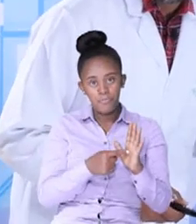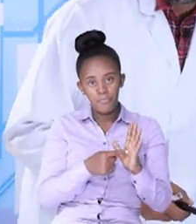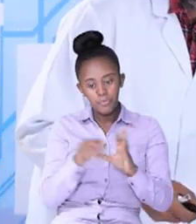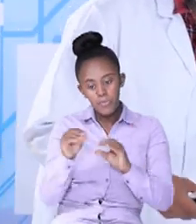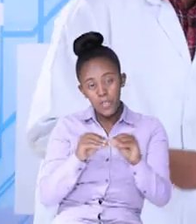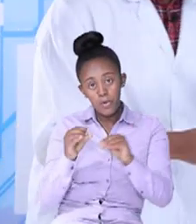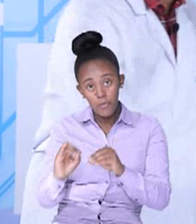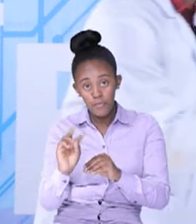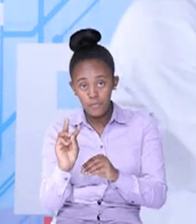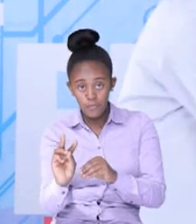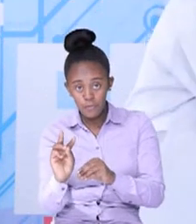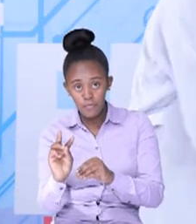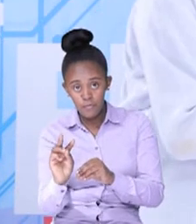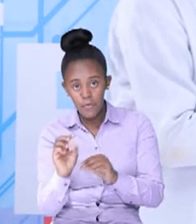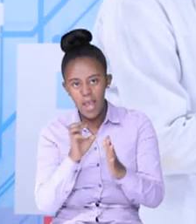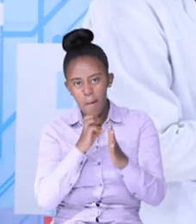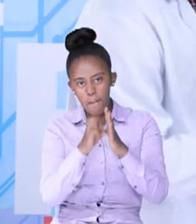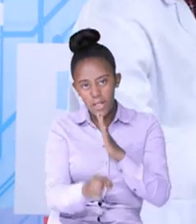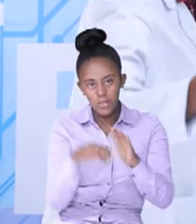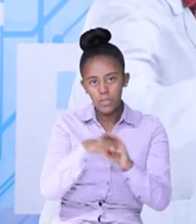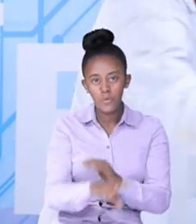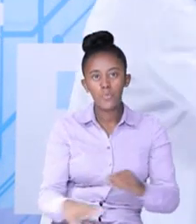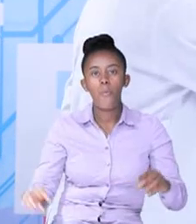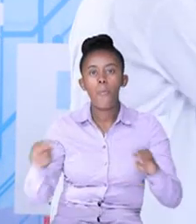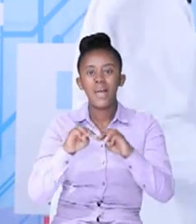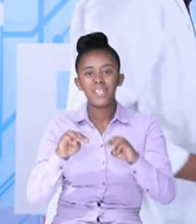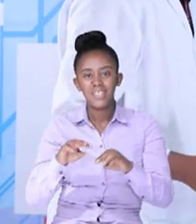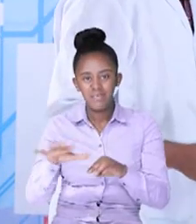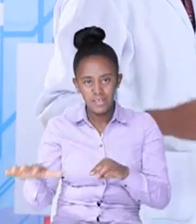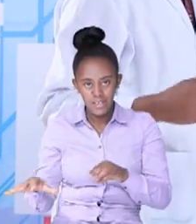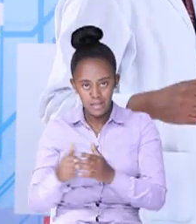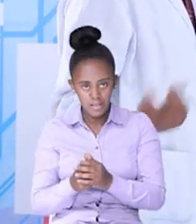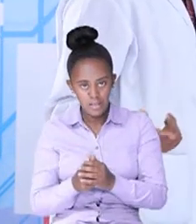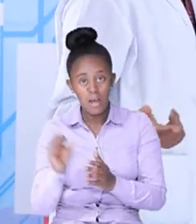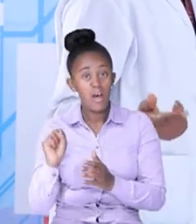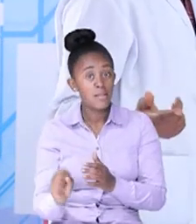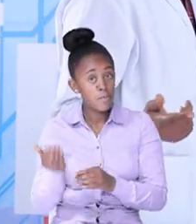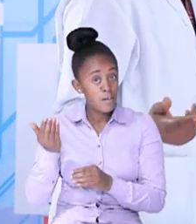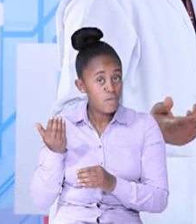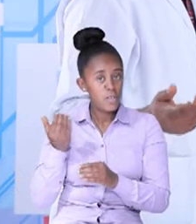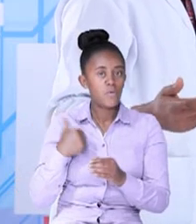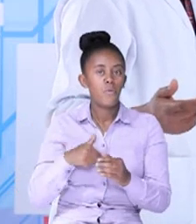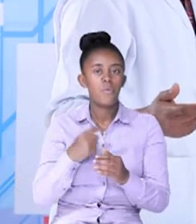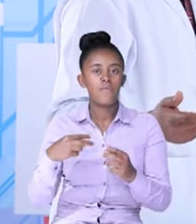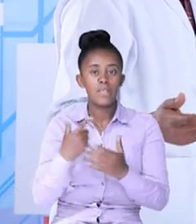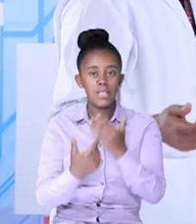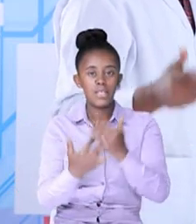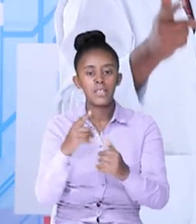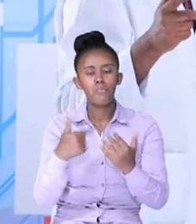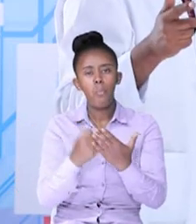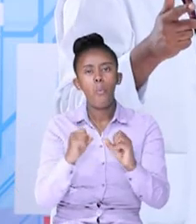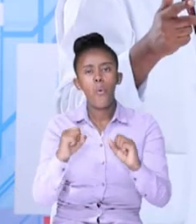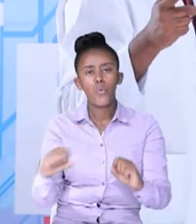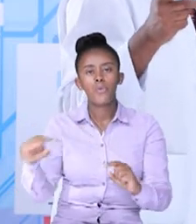with a velocity v and immersed into a magnetic field which is acting into the page. As previously we have discussed that it's possible to